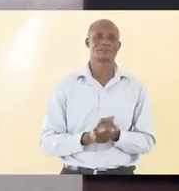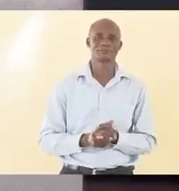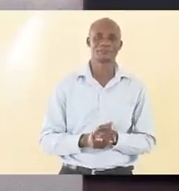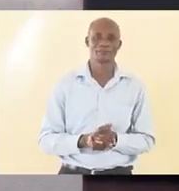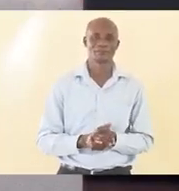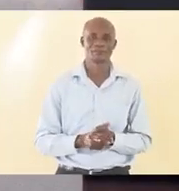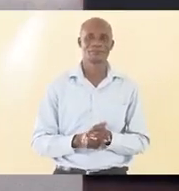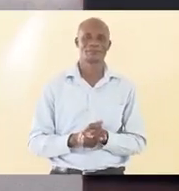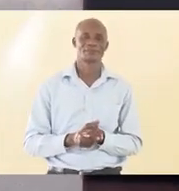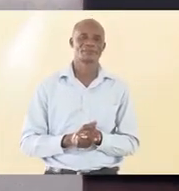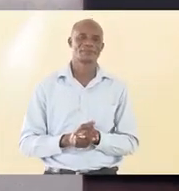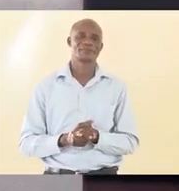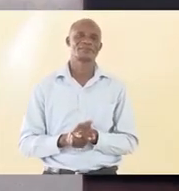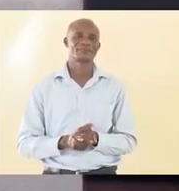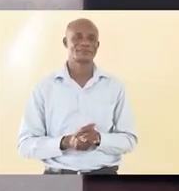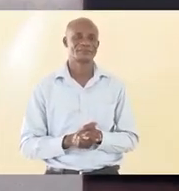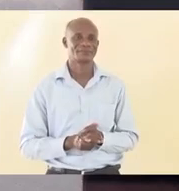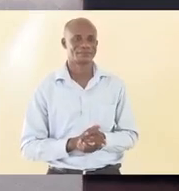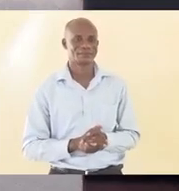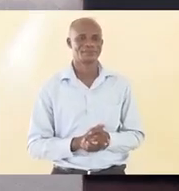him a cornerstone.